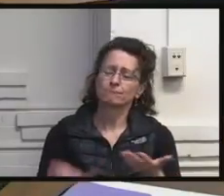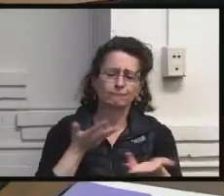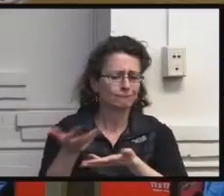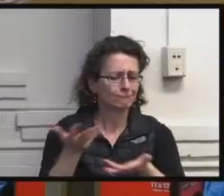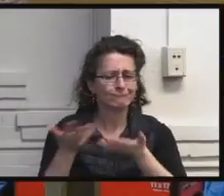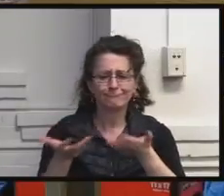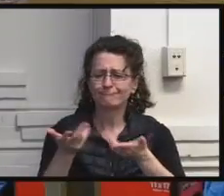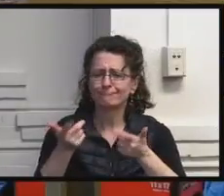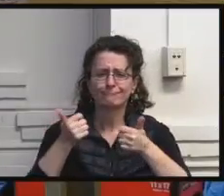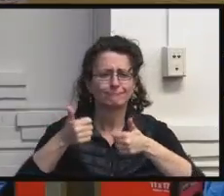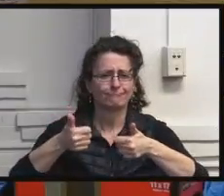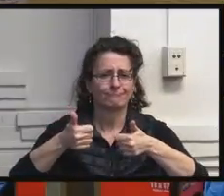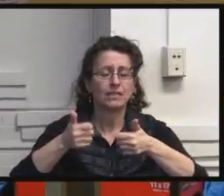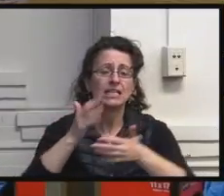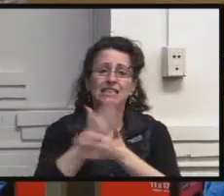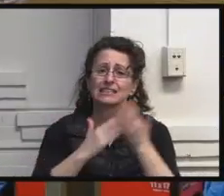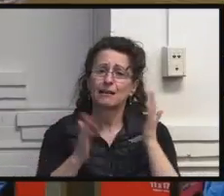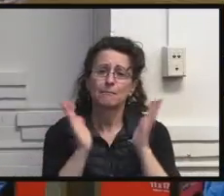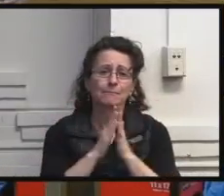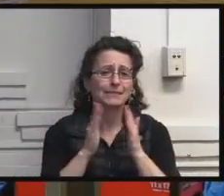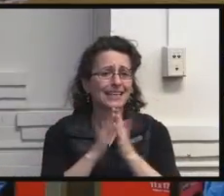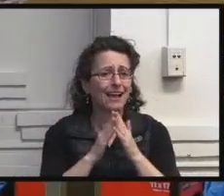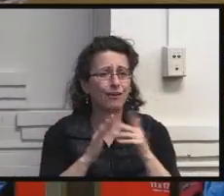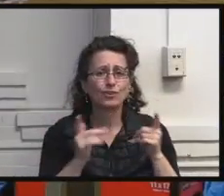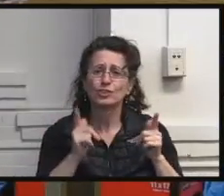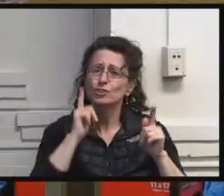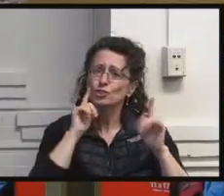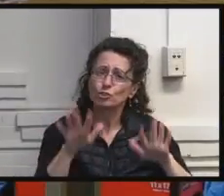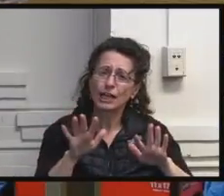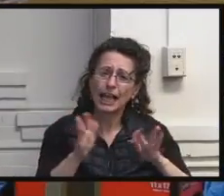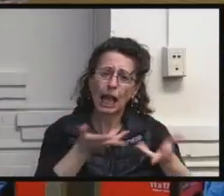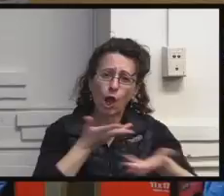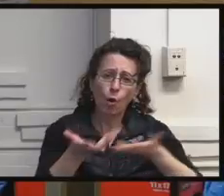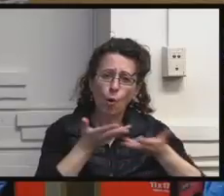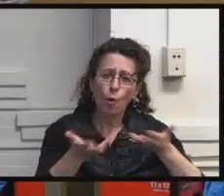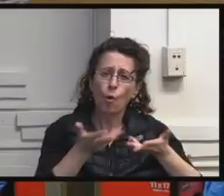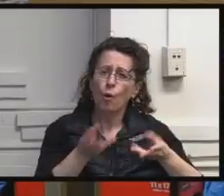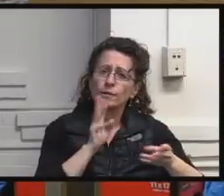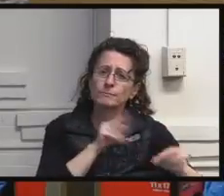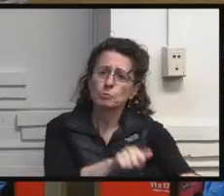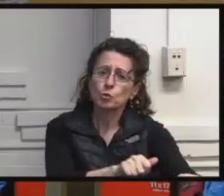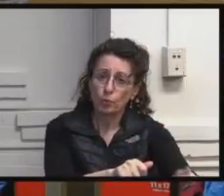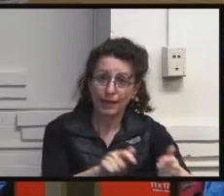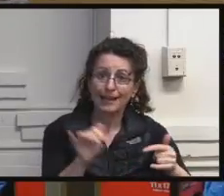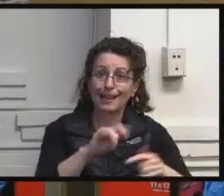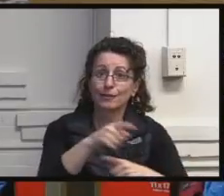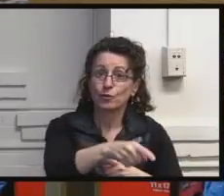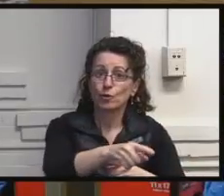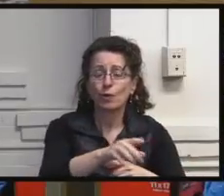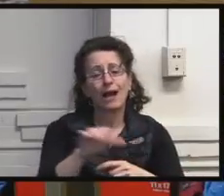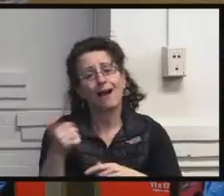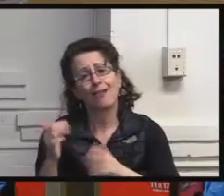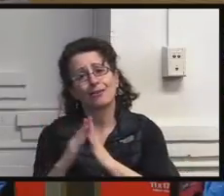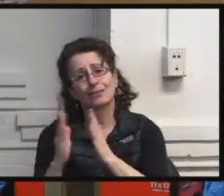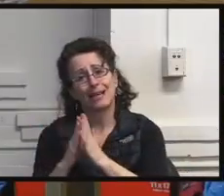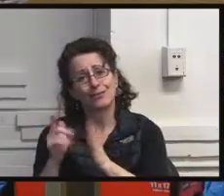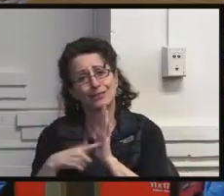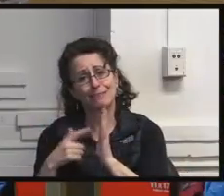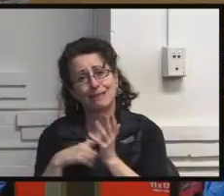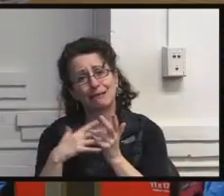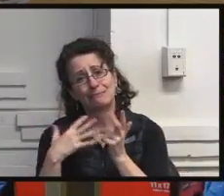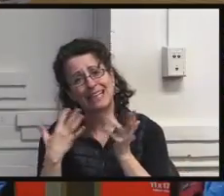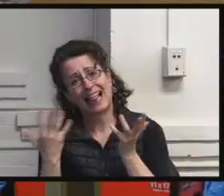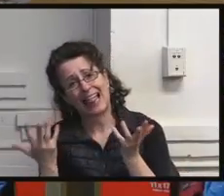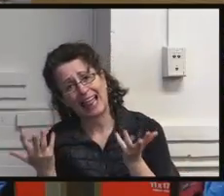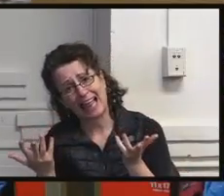street. Some of my towns are great and responsive, and you've been the whole time, and that really helps us expedite. There are some towns that aren't always so responsive. So we